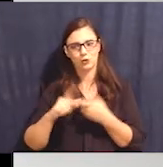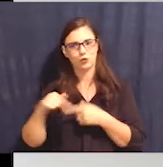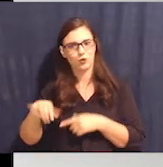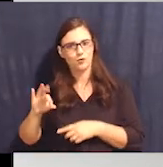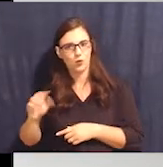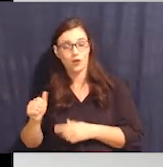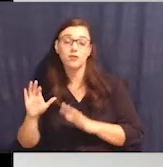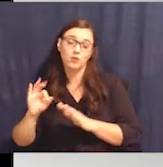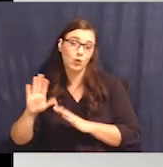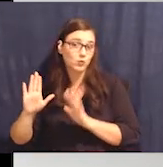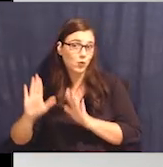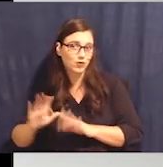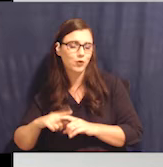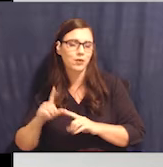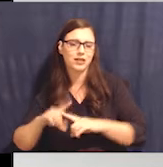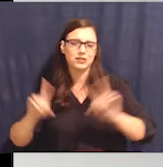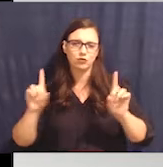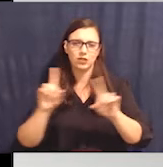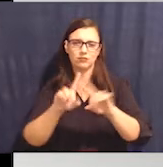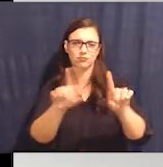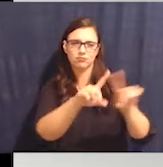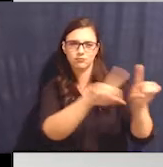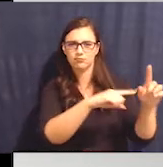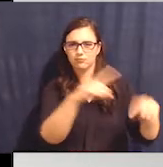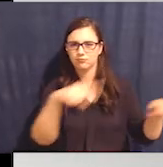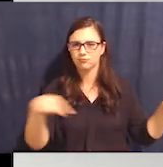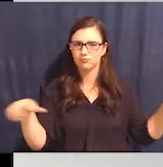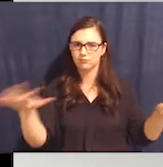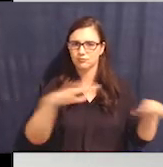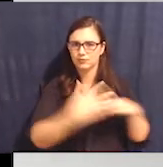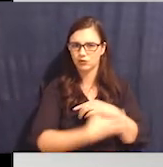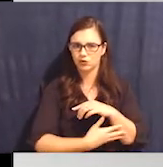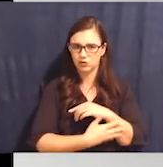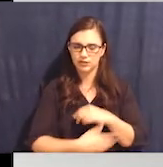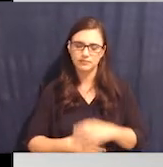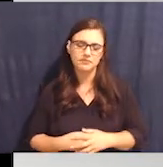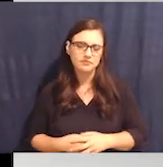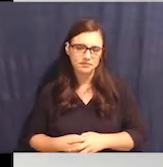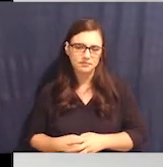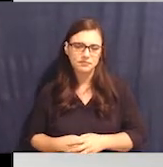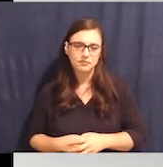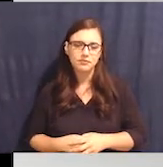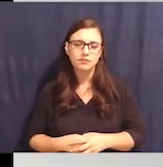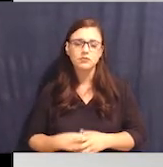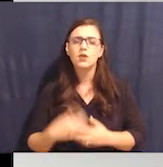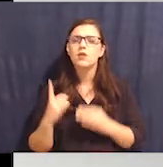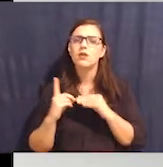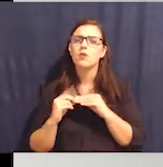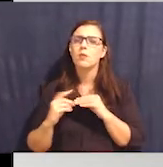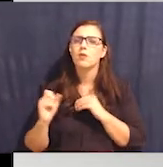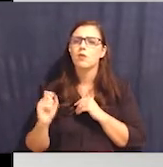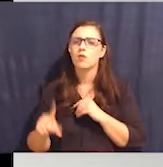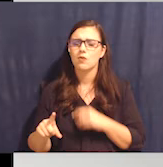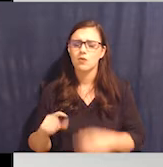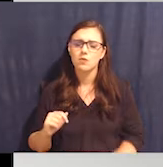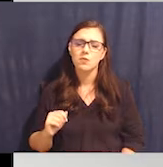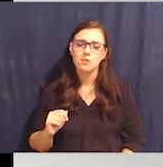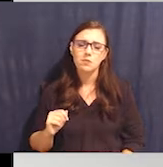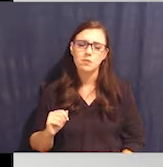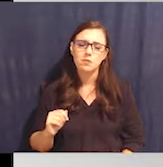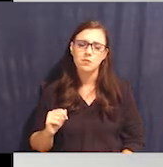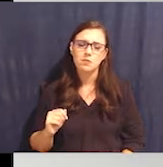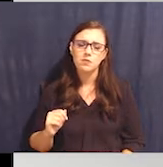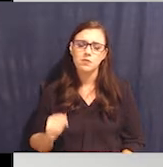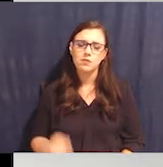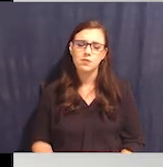than Florida, although Florida is wonderful. So we're going to, one other question.